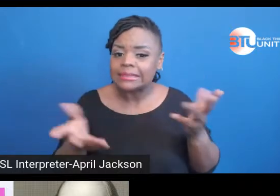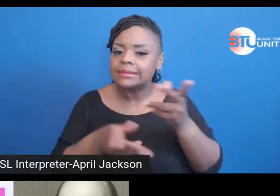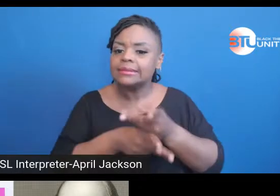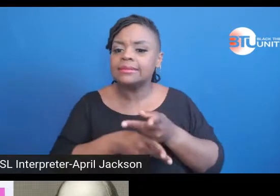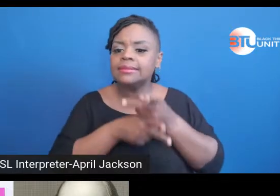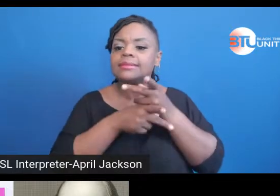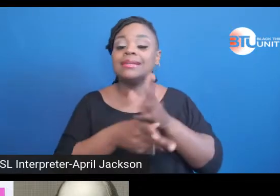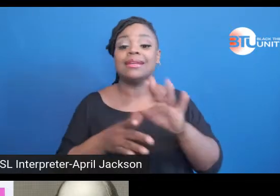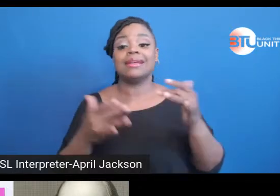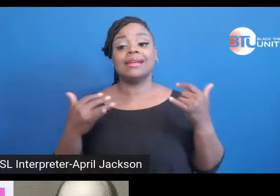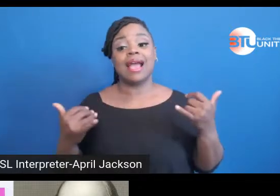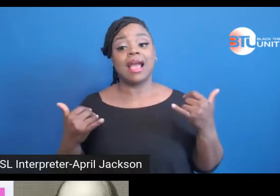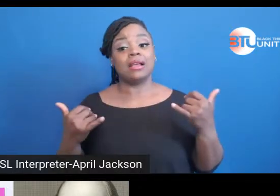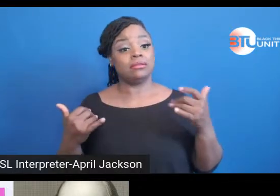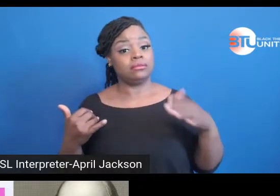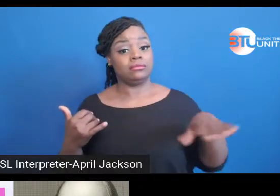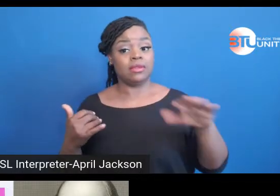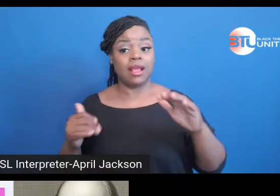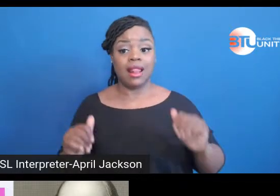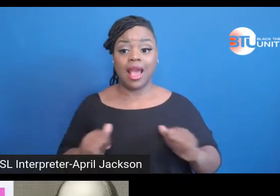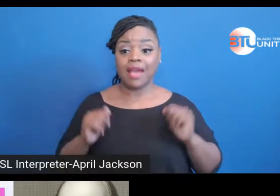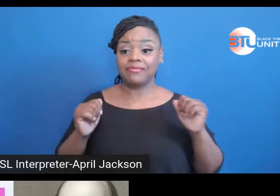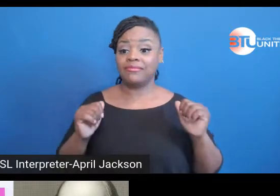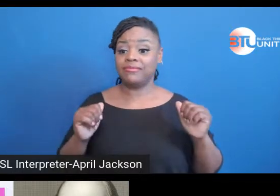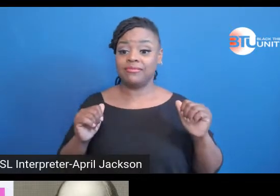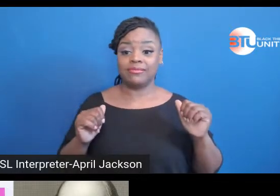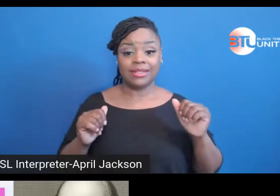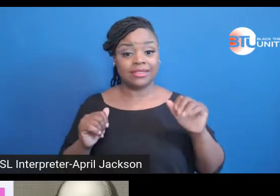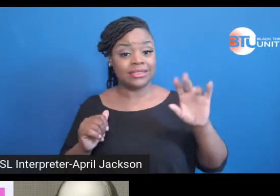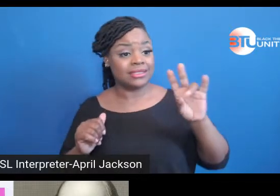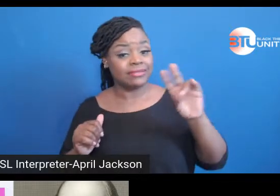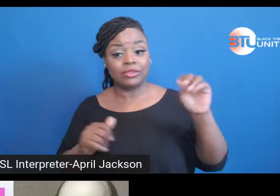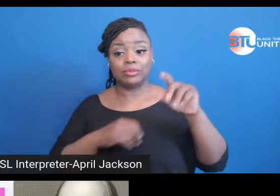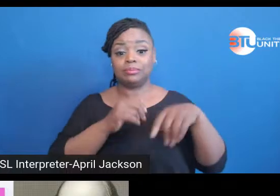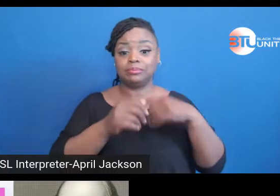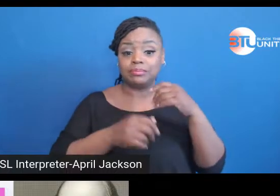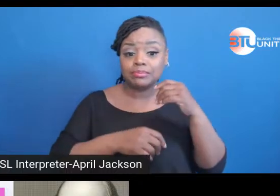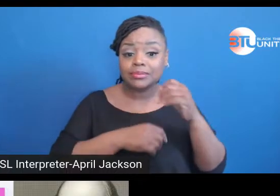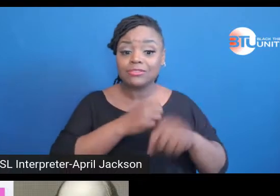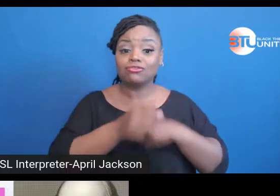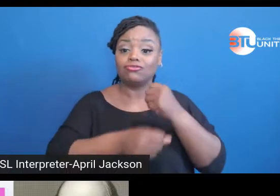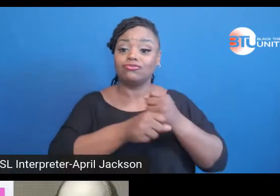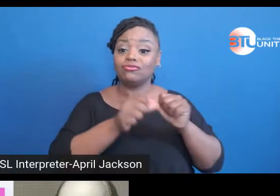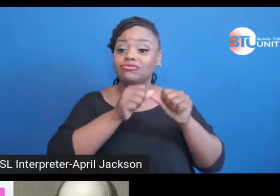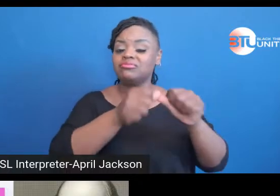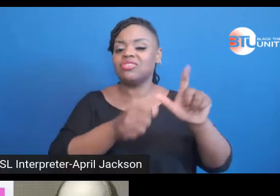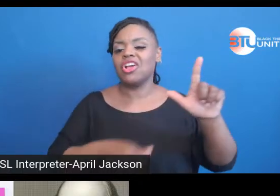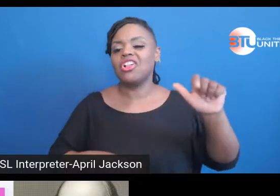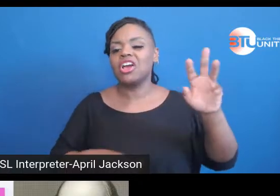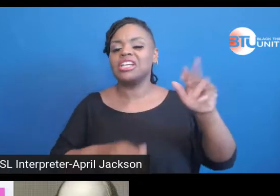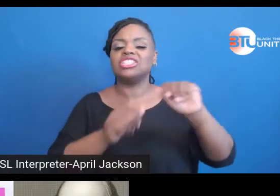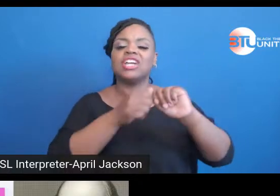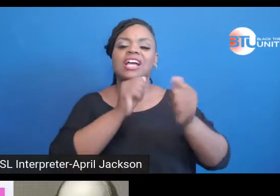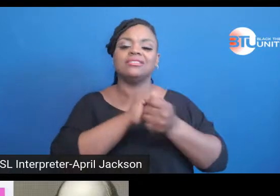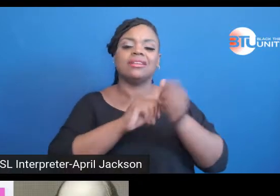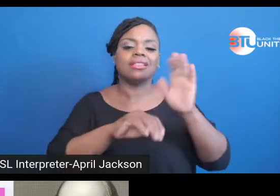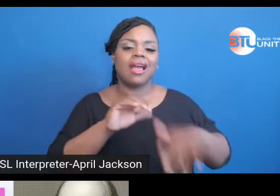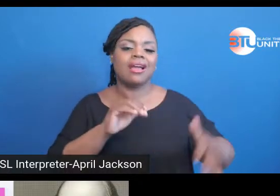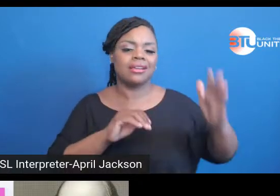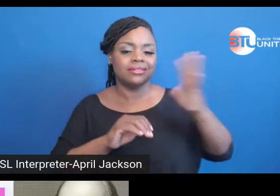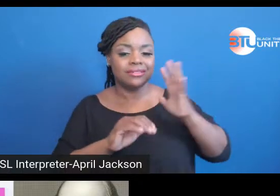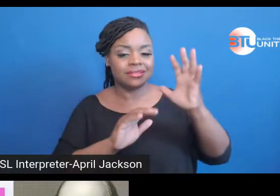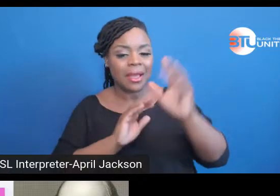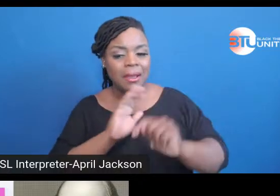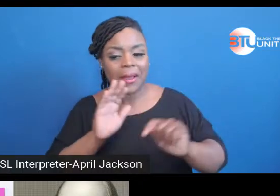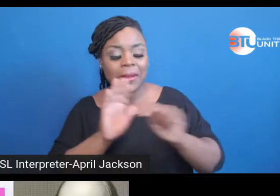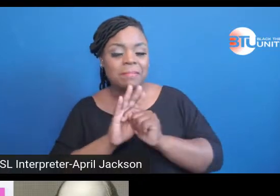his lifetime plus 70 years, even though the copyright laws were very different if they even existed back